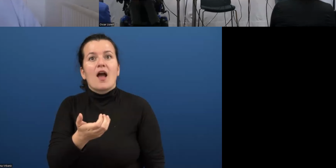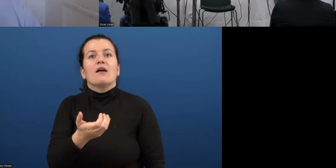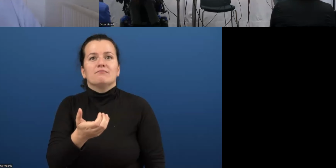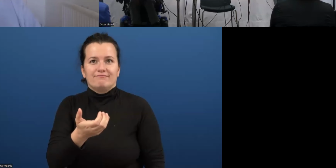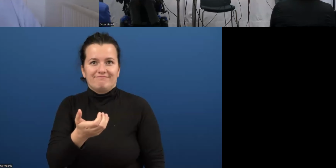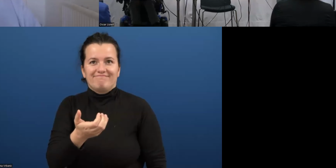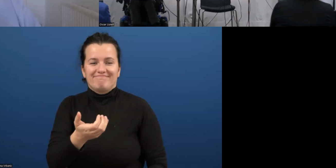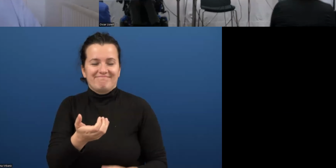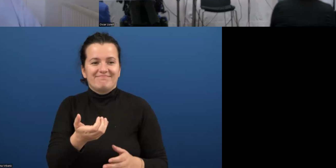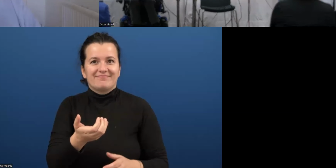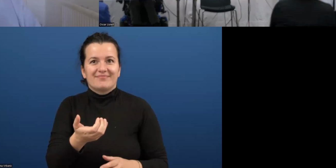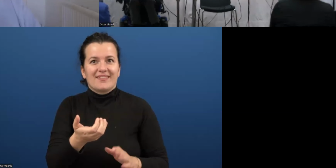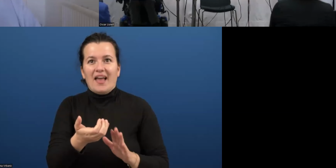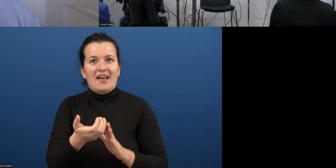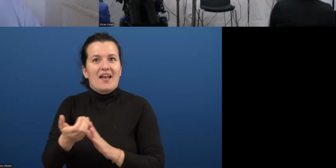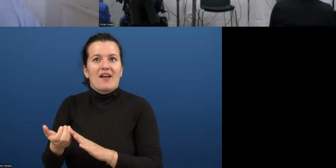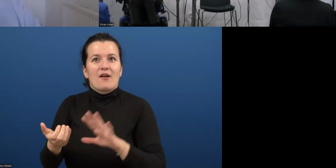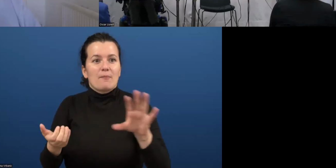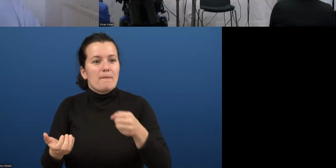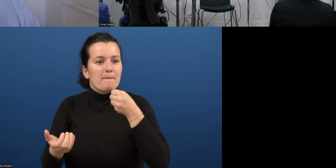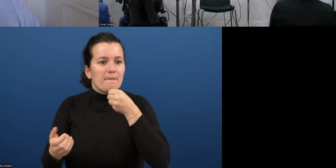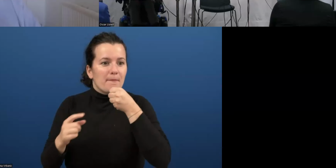It's a very easy idea.